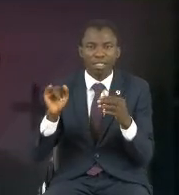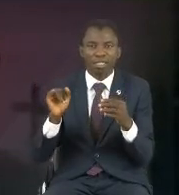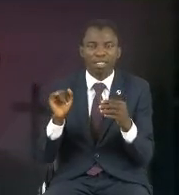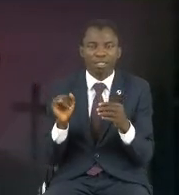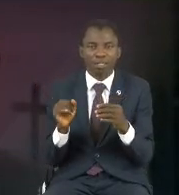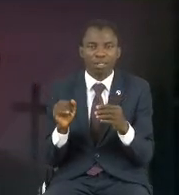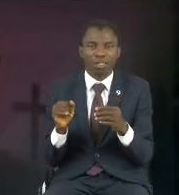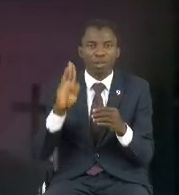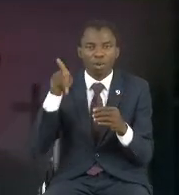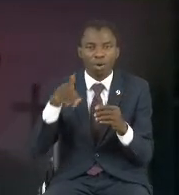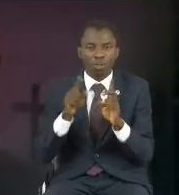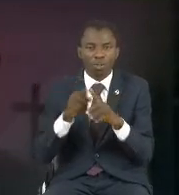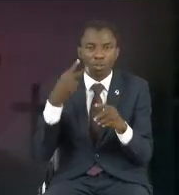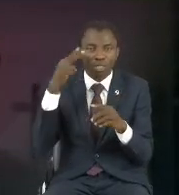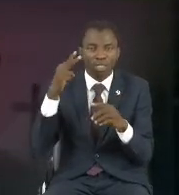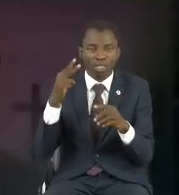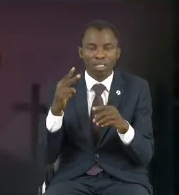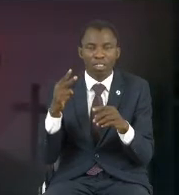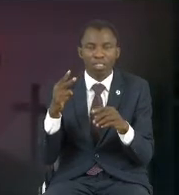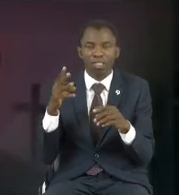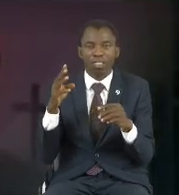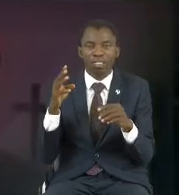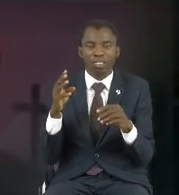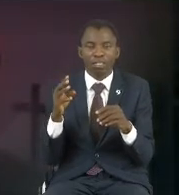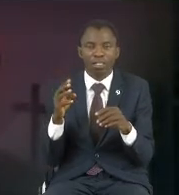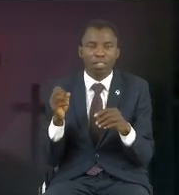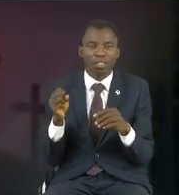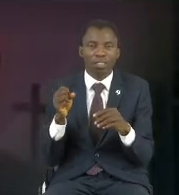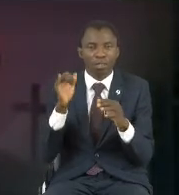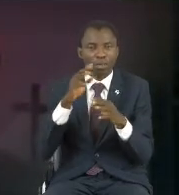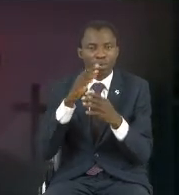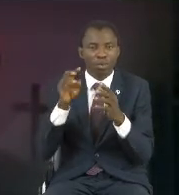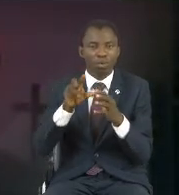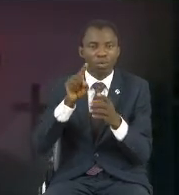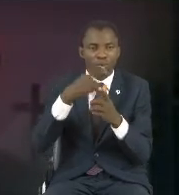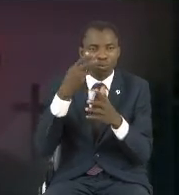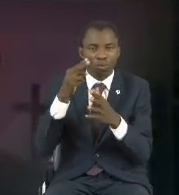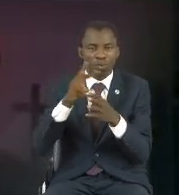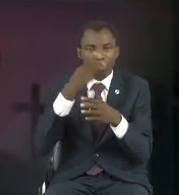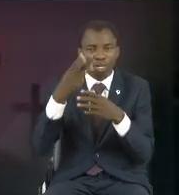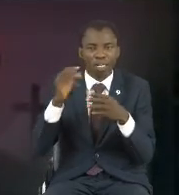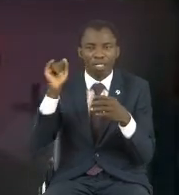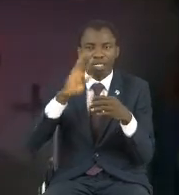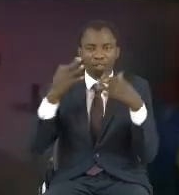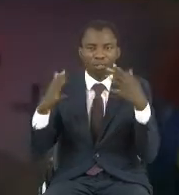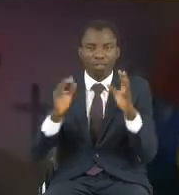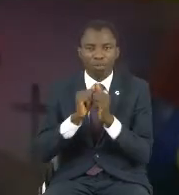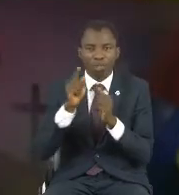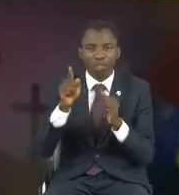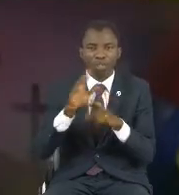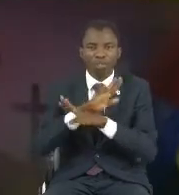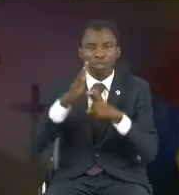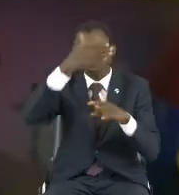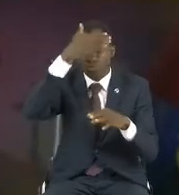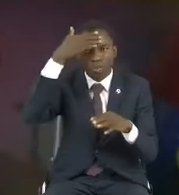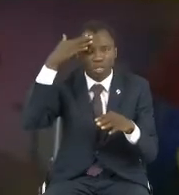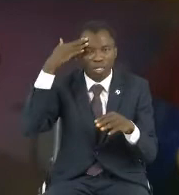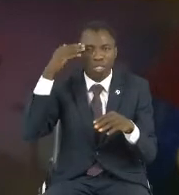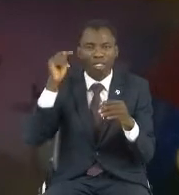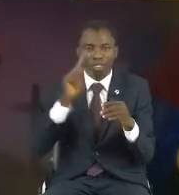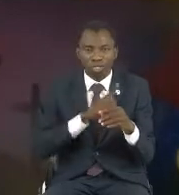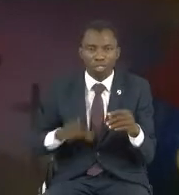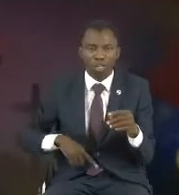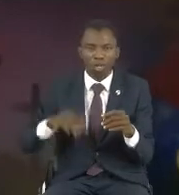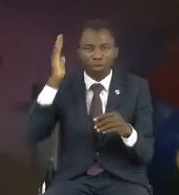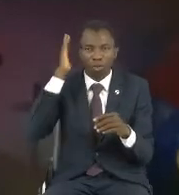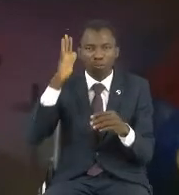who are expecting God to touch them, don't forget that tonight God is going to